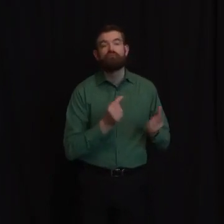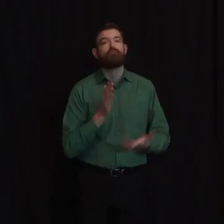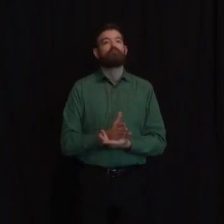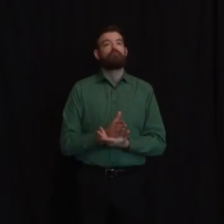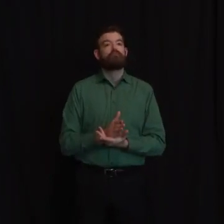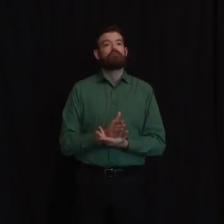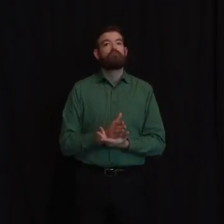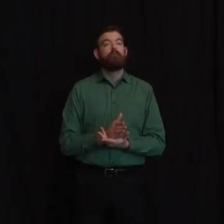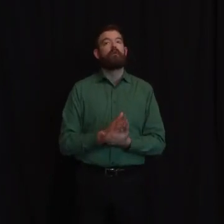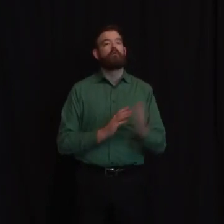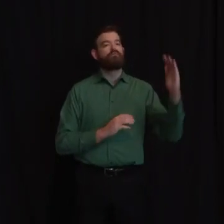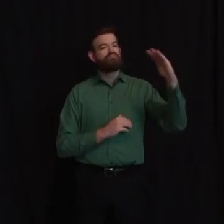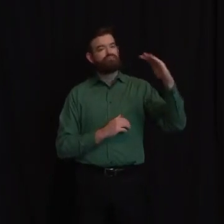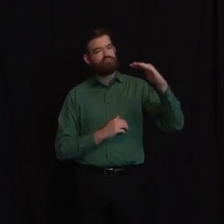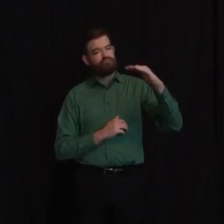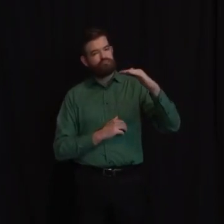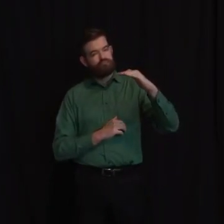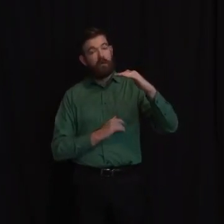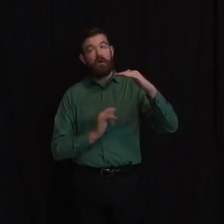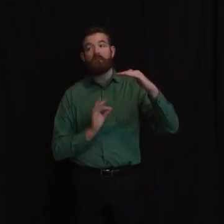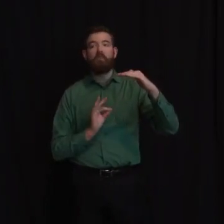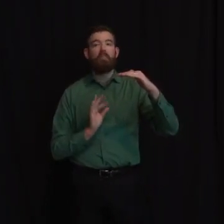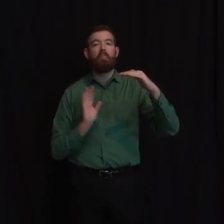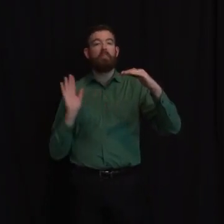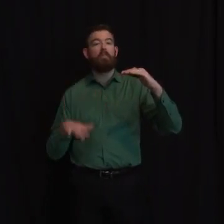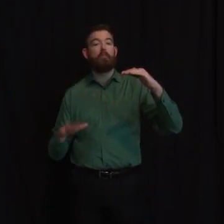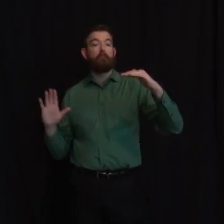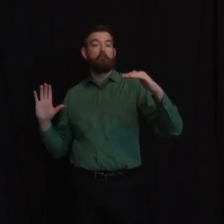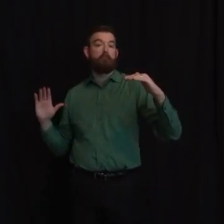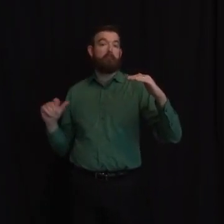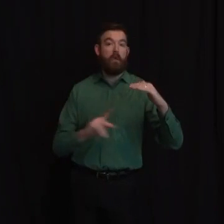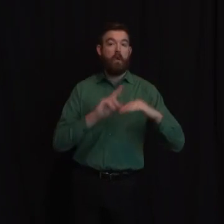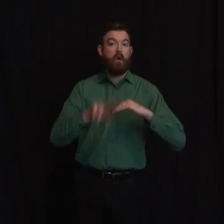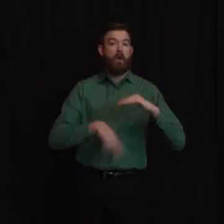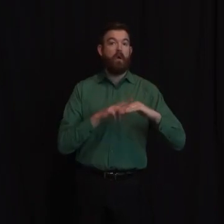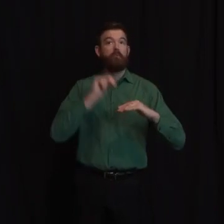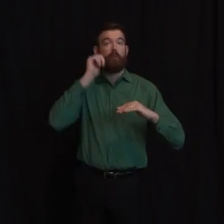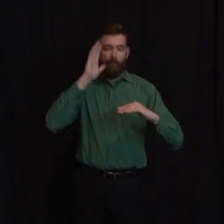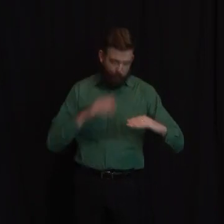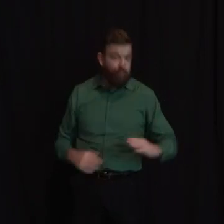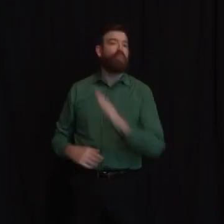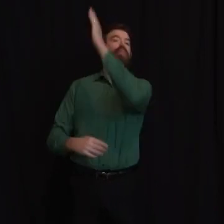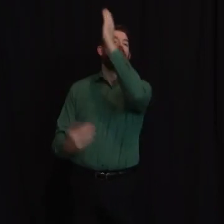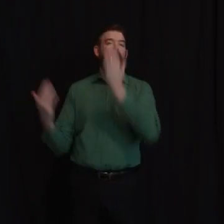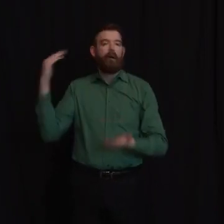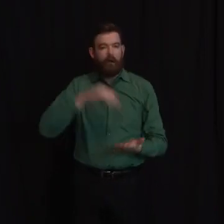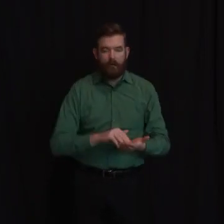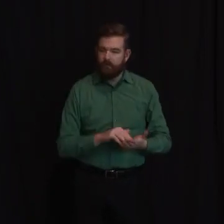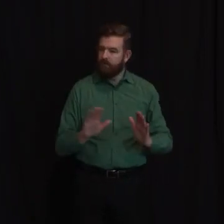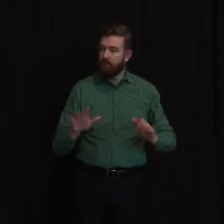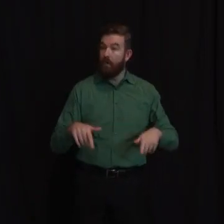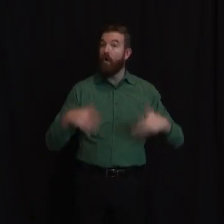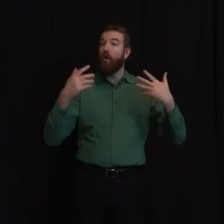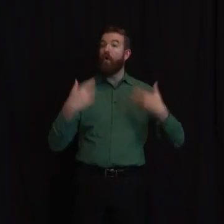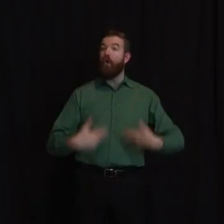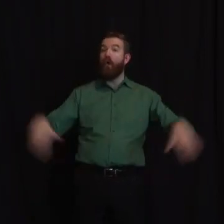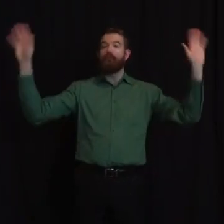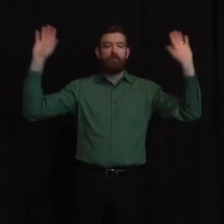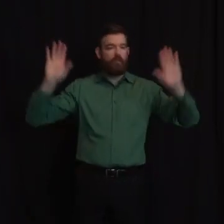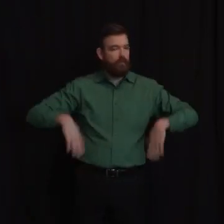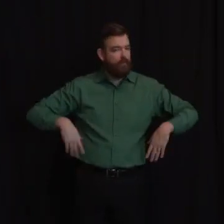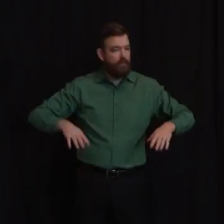we would literally see it tomorrow. And so we're not out of the woods. We have not yet plateaued.